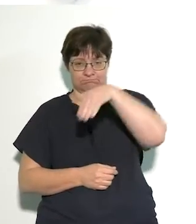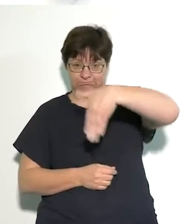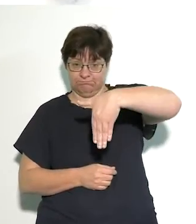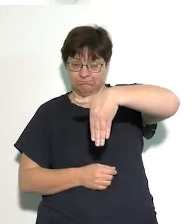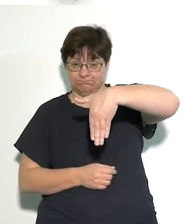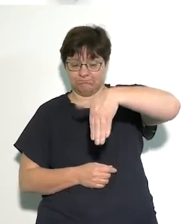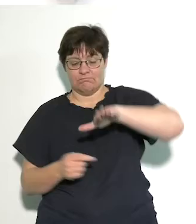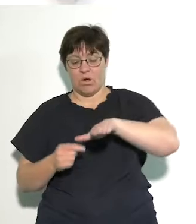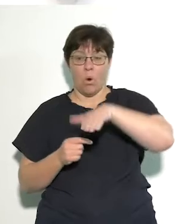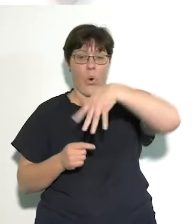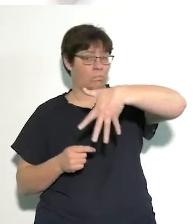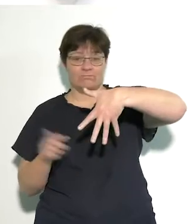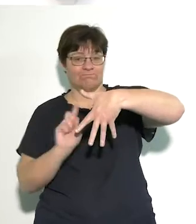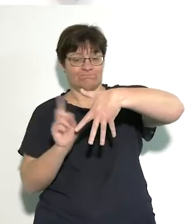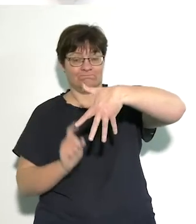fingers.